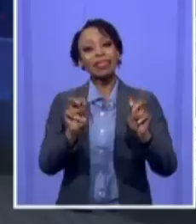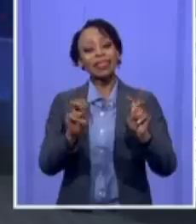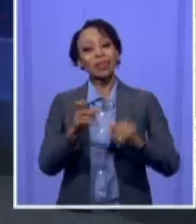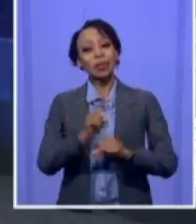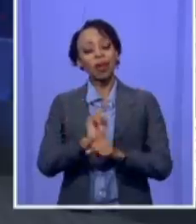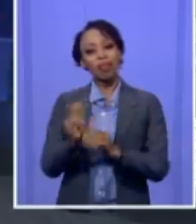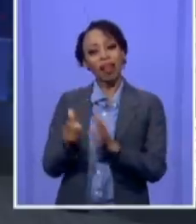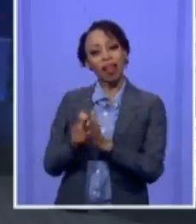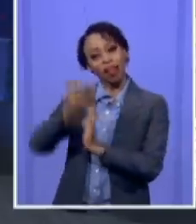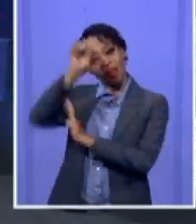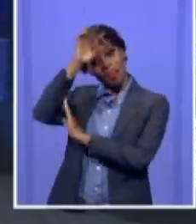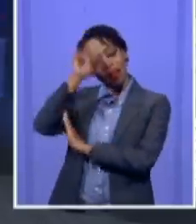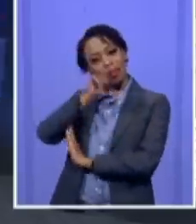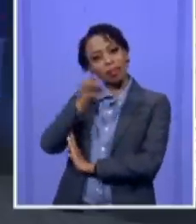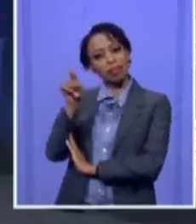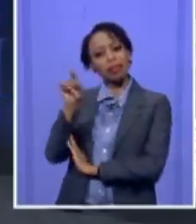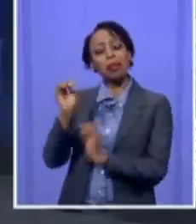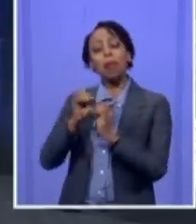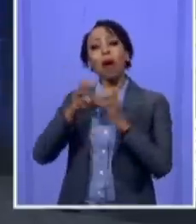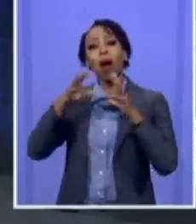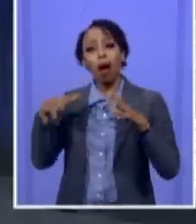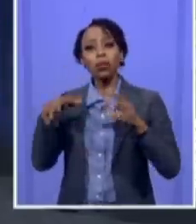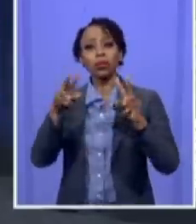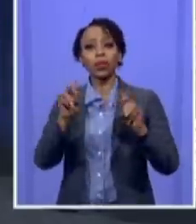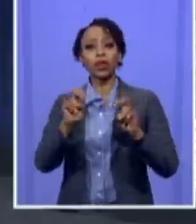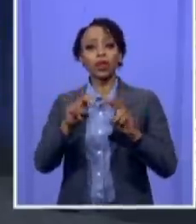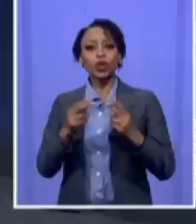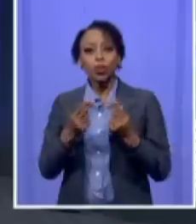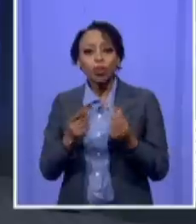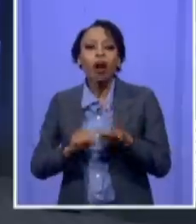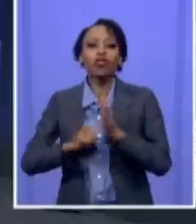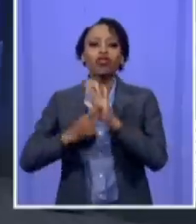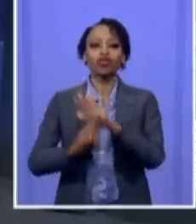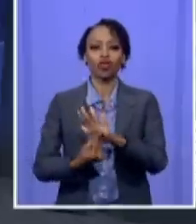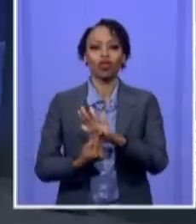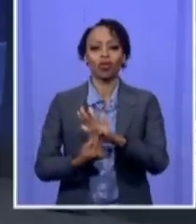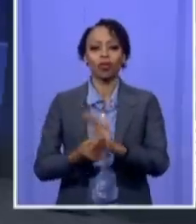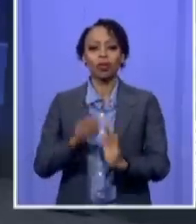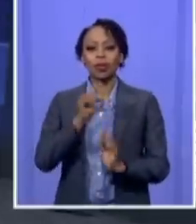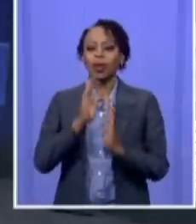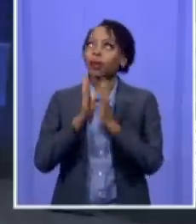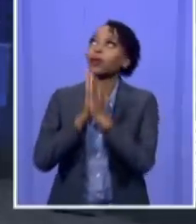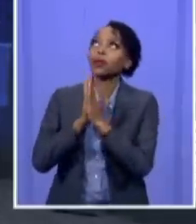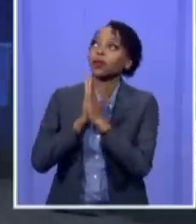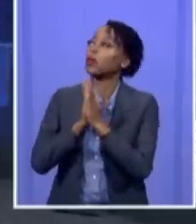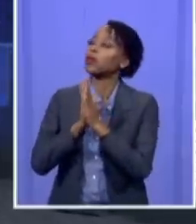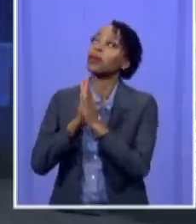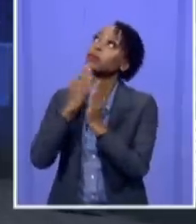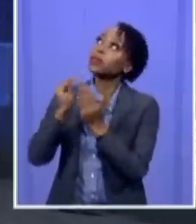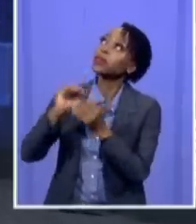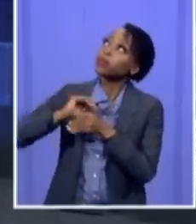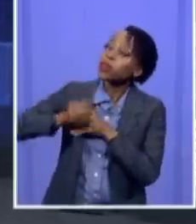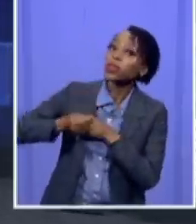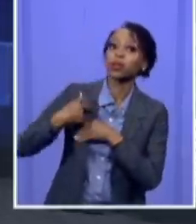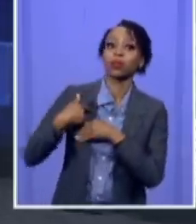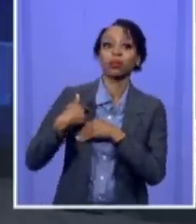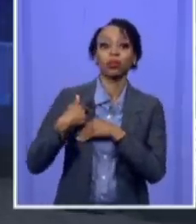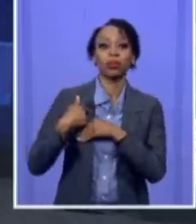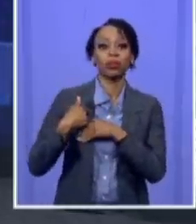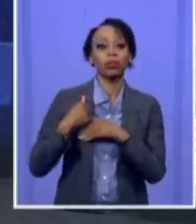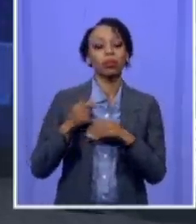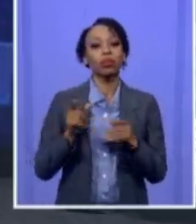illegal mining was such a huge issue that we had to do something. You literally just have to pray that everything goes well. In one of those